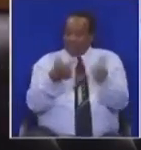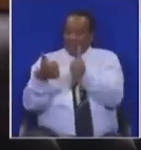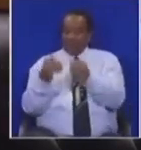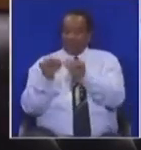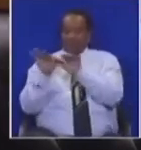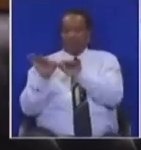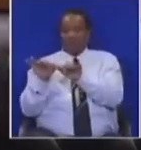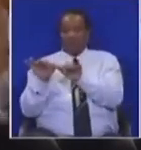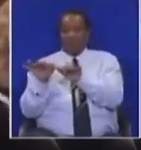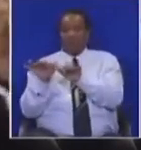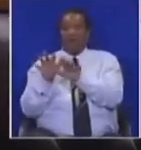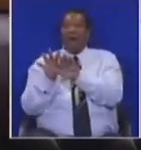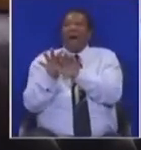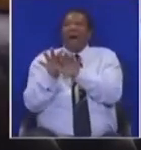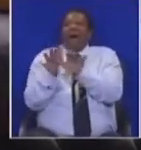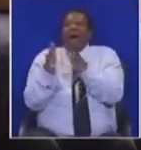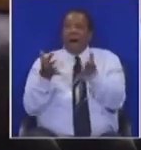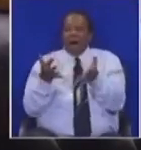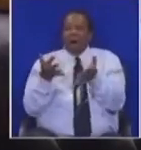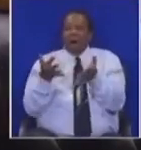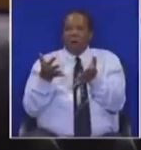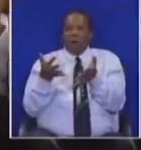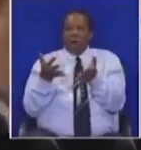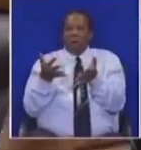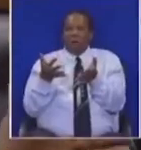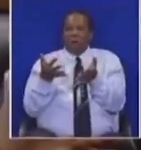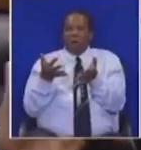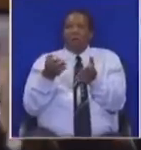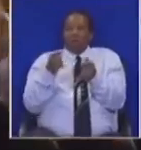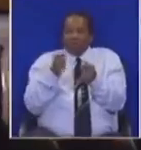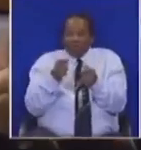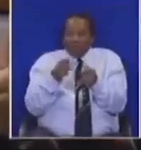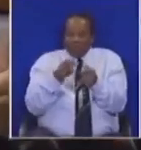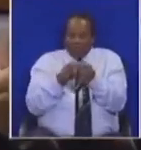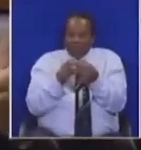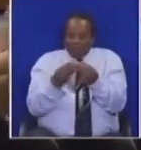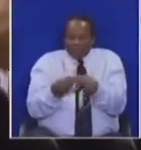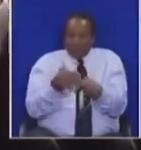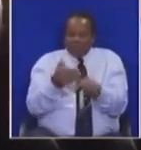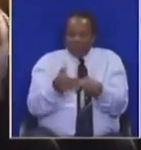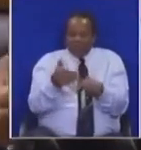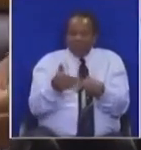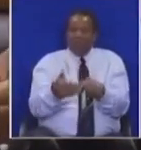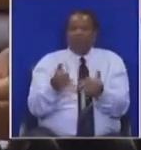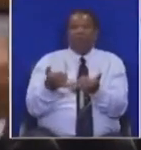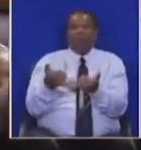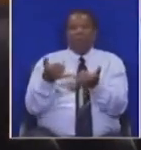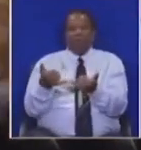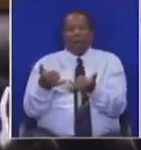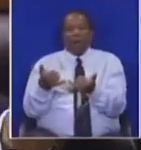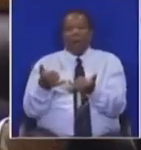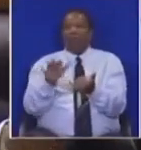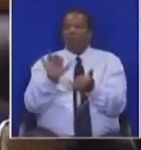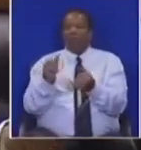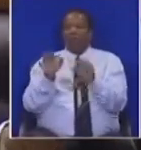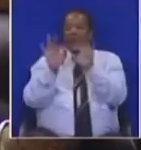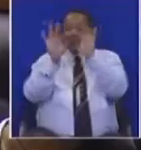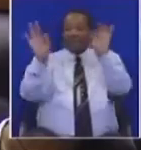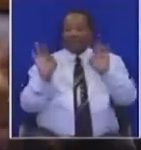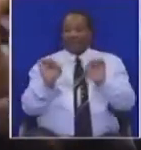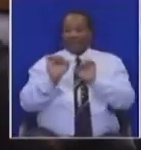it is going to be resolved down the line. At the moment, other people in South Africa have title deeds, others don't